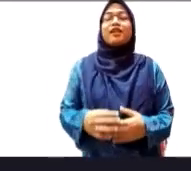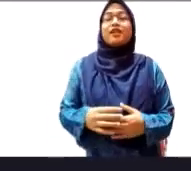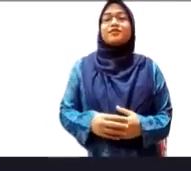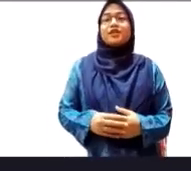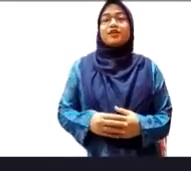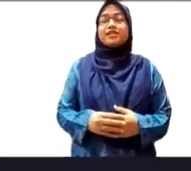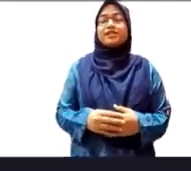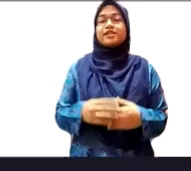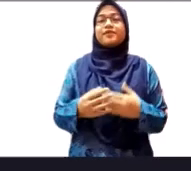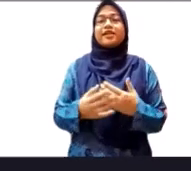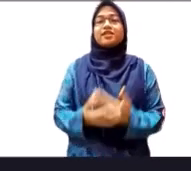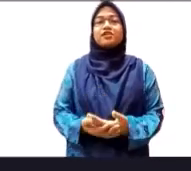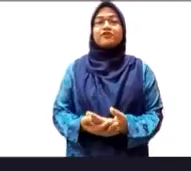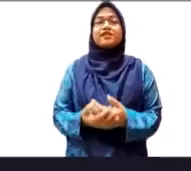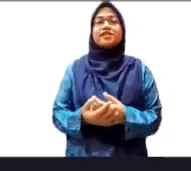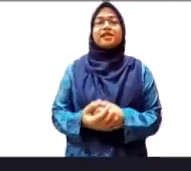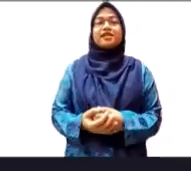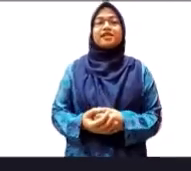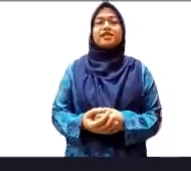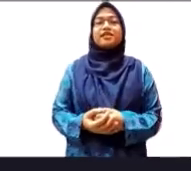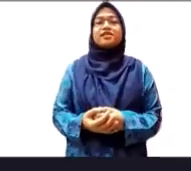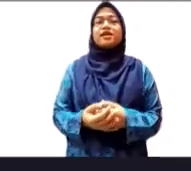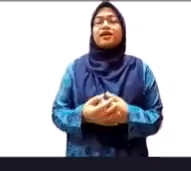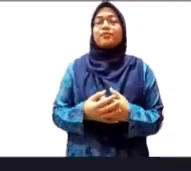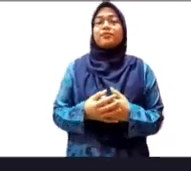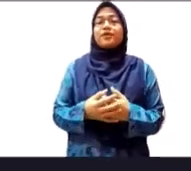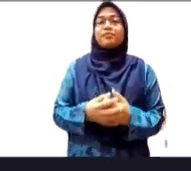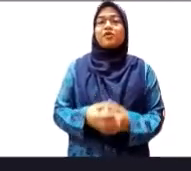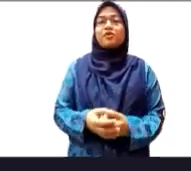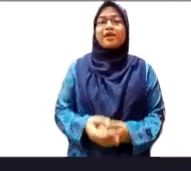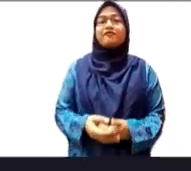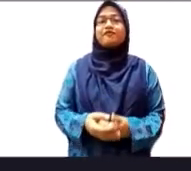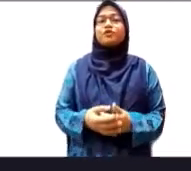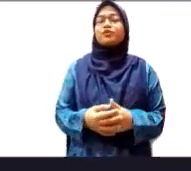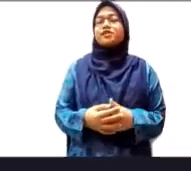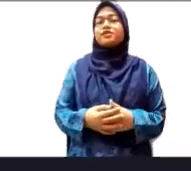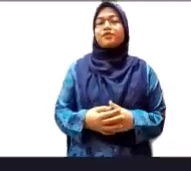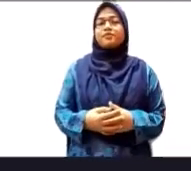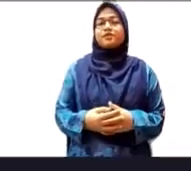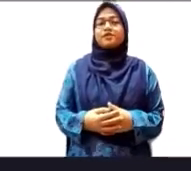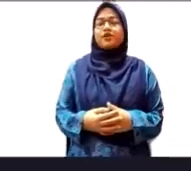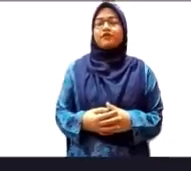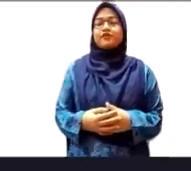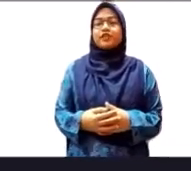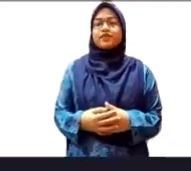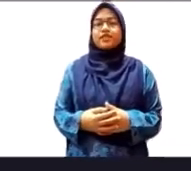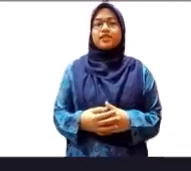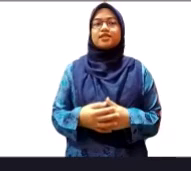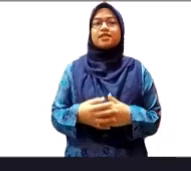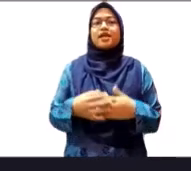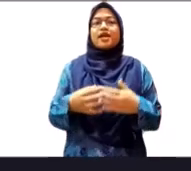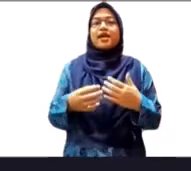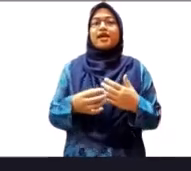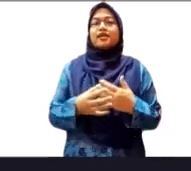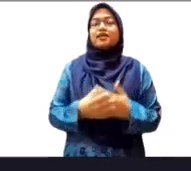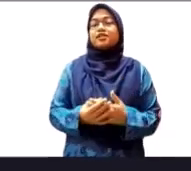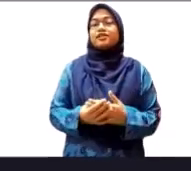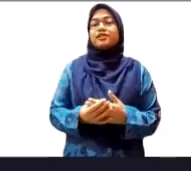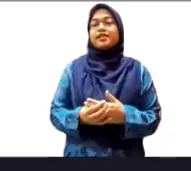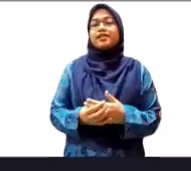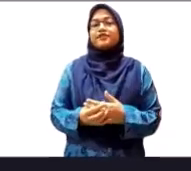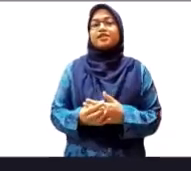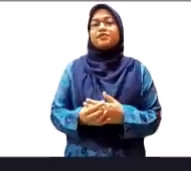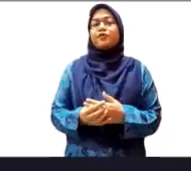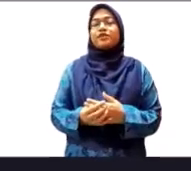disabilities. Last but not least, the implication of this study is be more mindful towards the problems of linguistics and